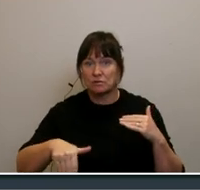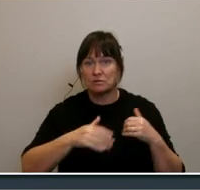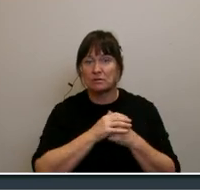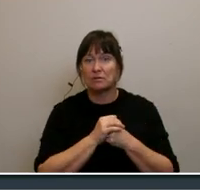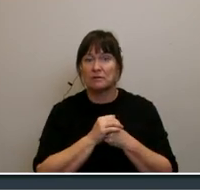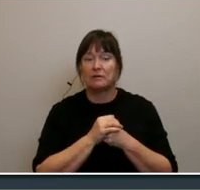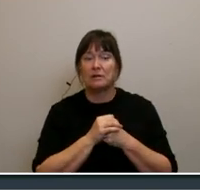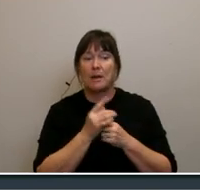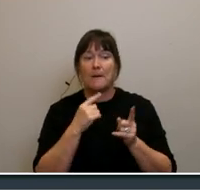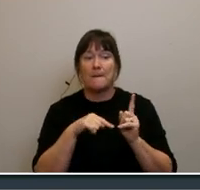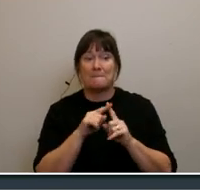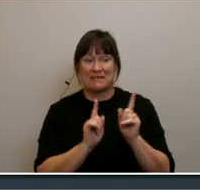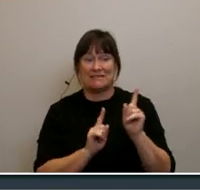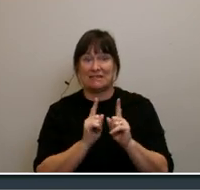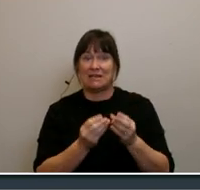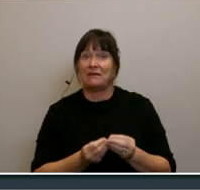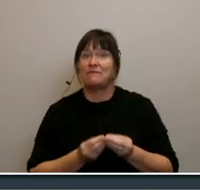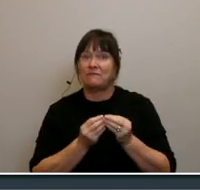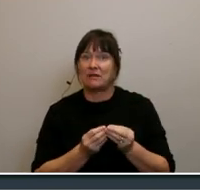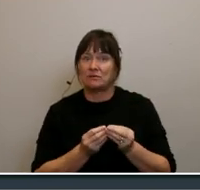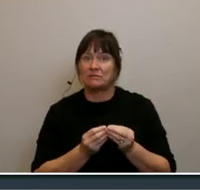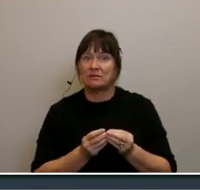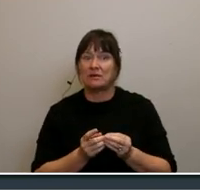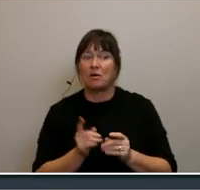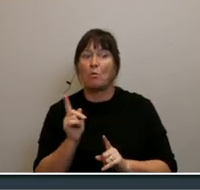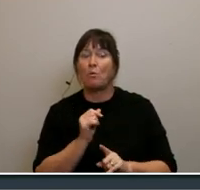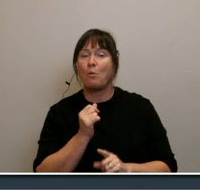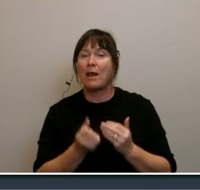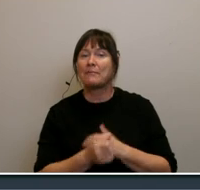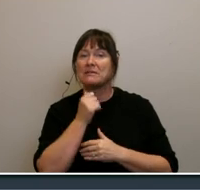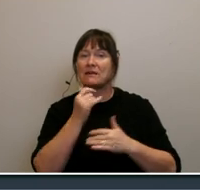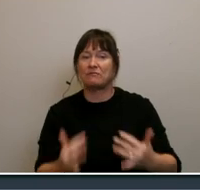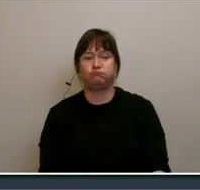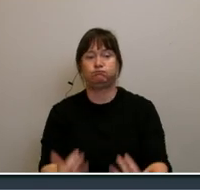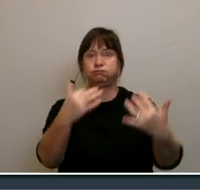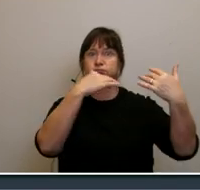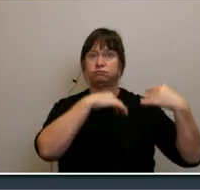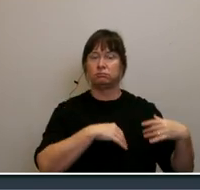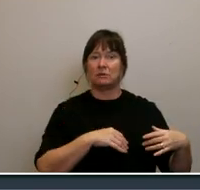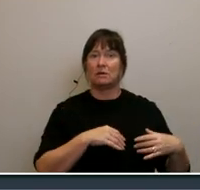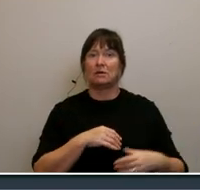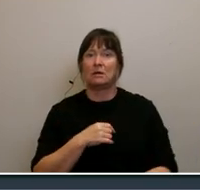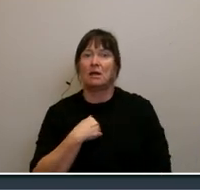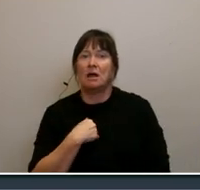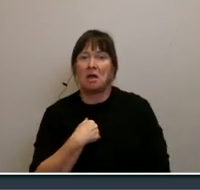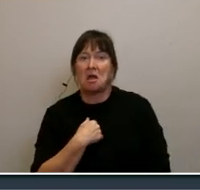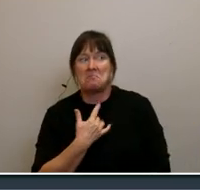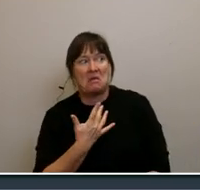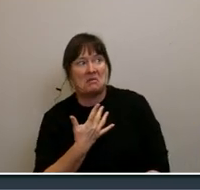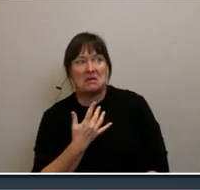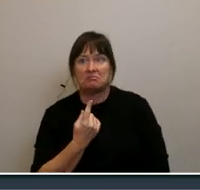city assets in the event of a severe swell event. I'm possibly one of few looking